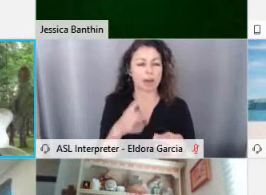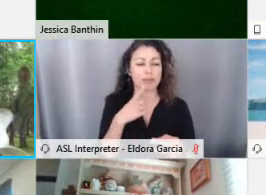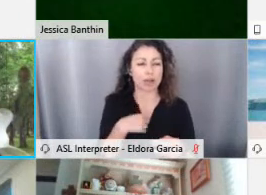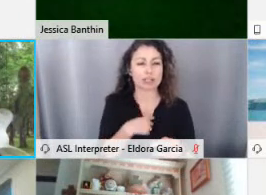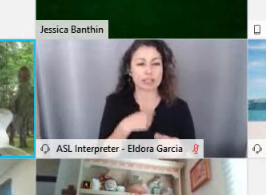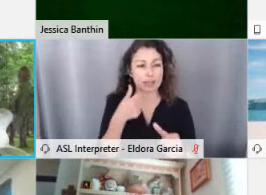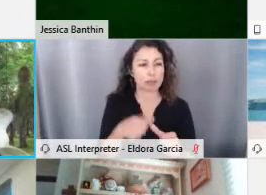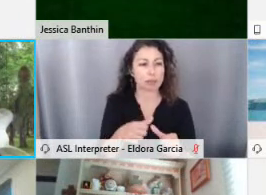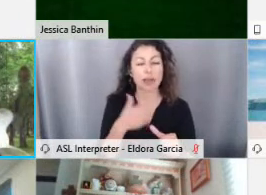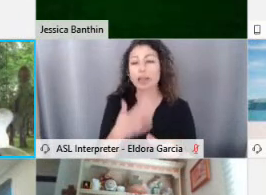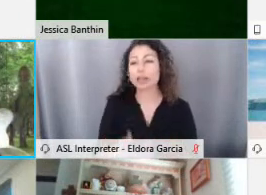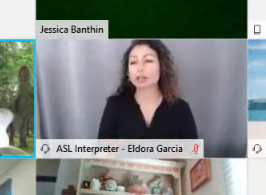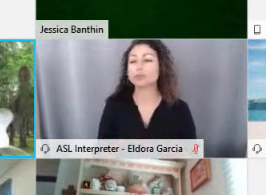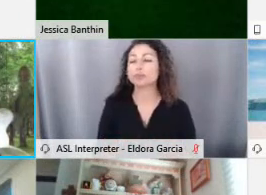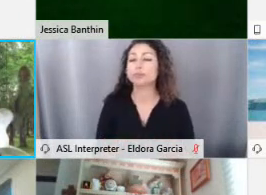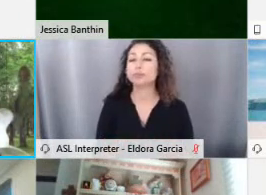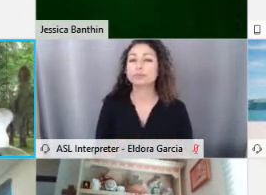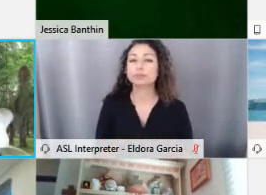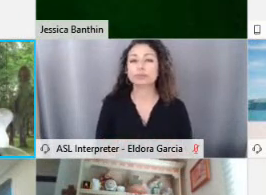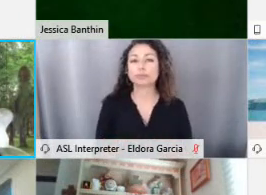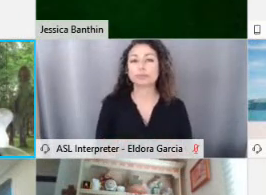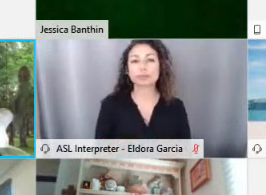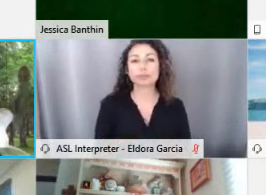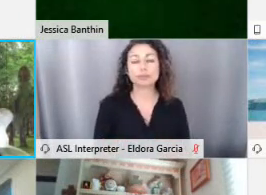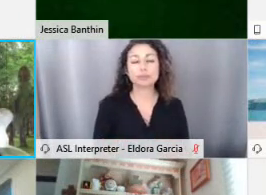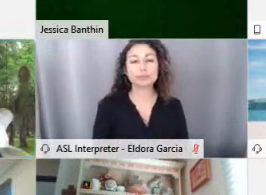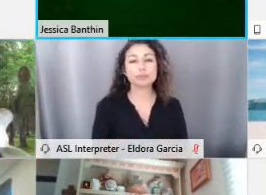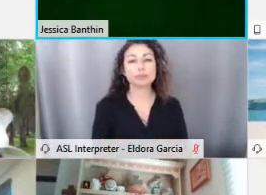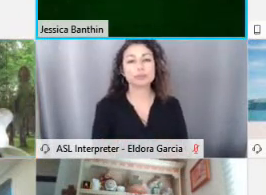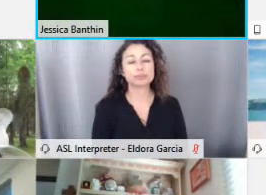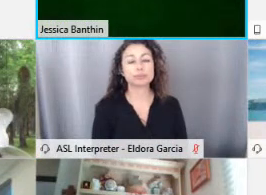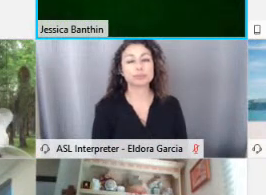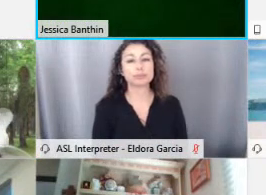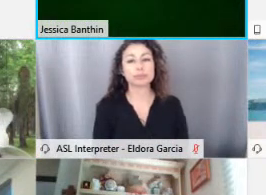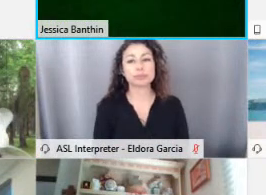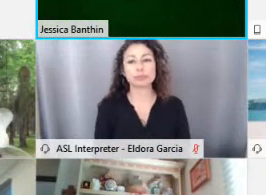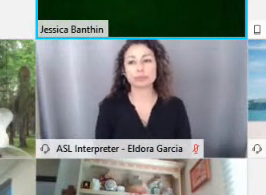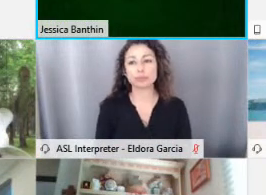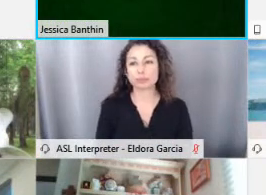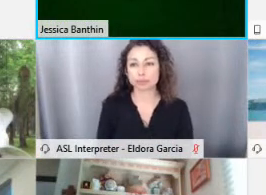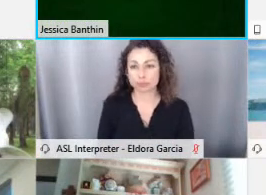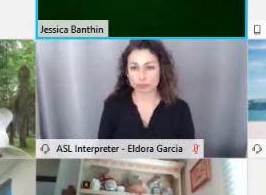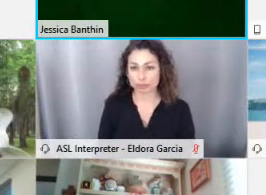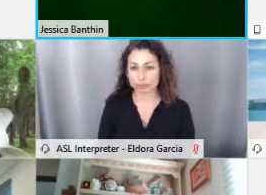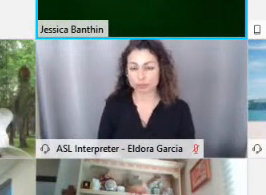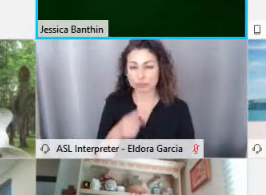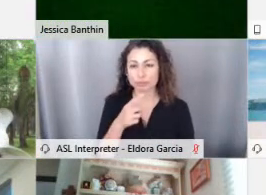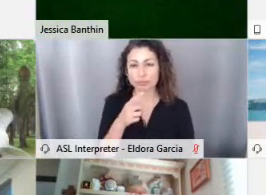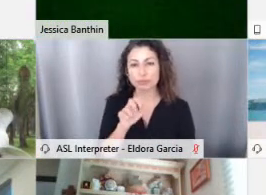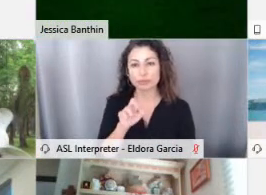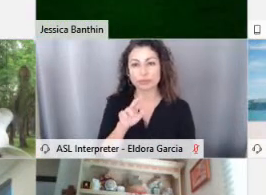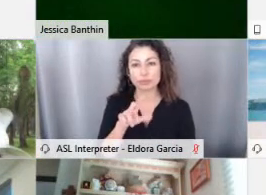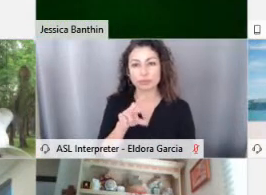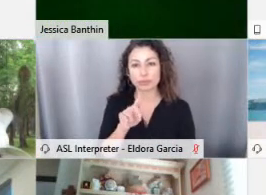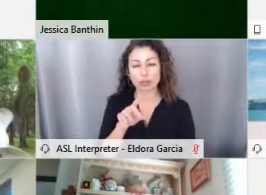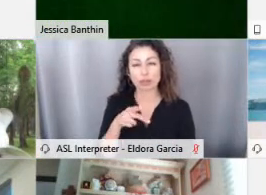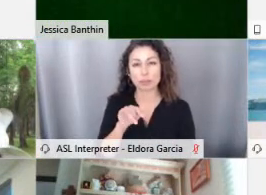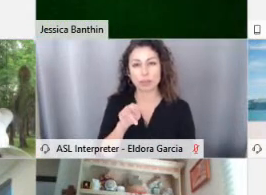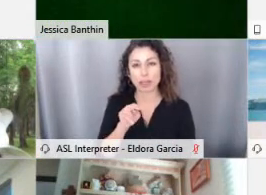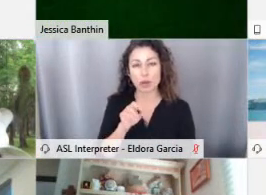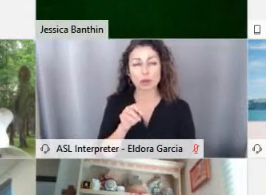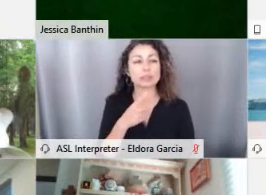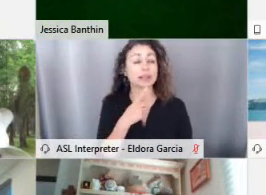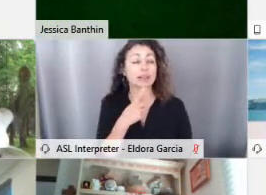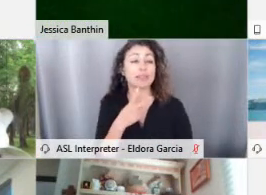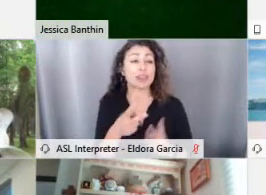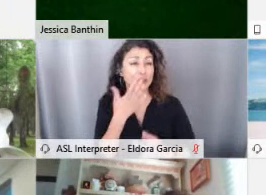keep in mind. Thank you. Very good, and a terrific suggestion